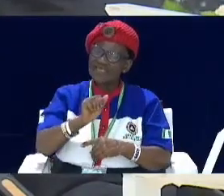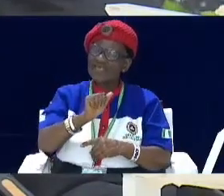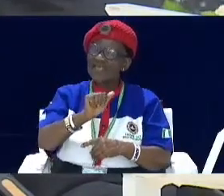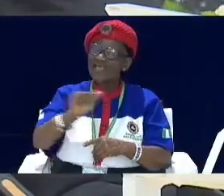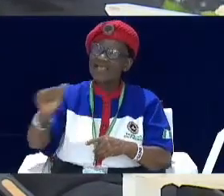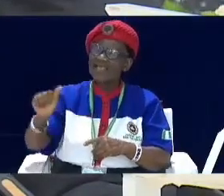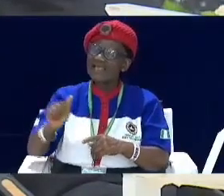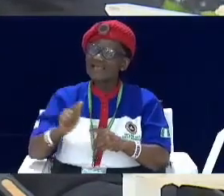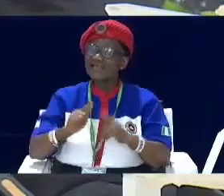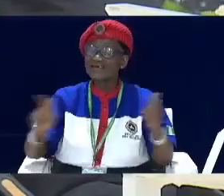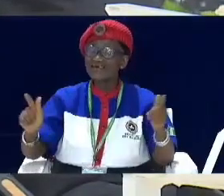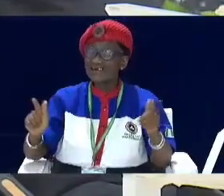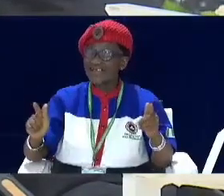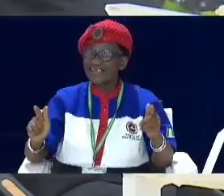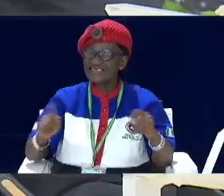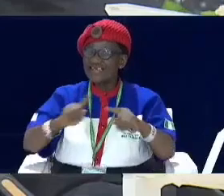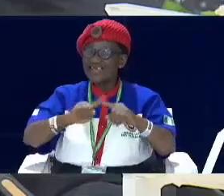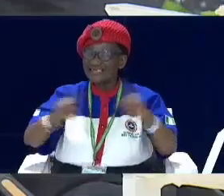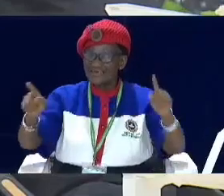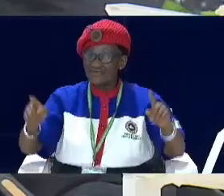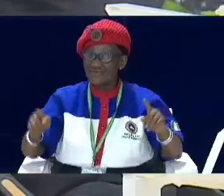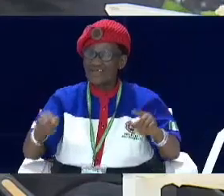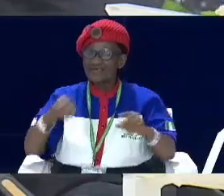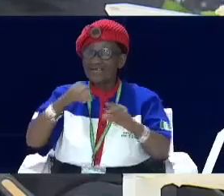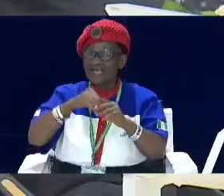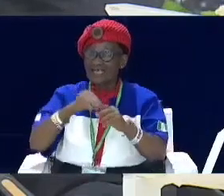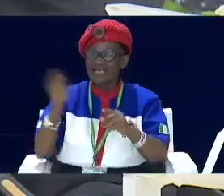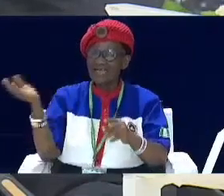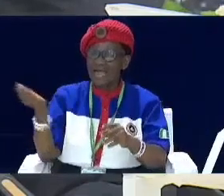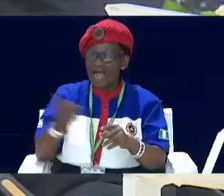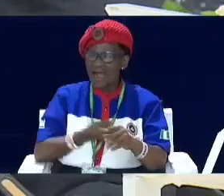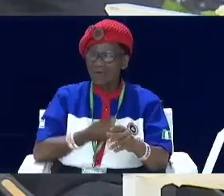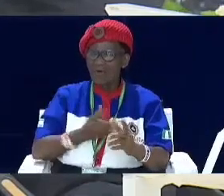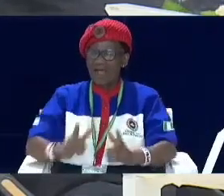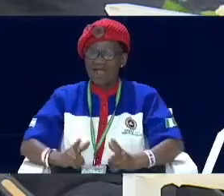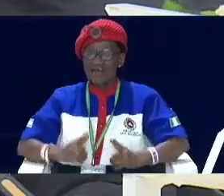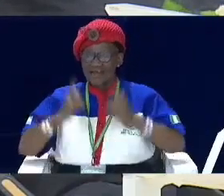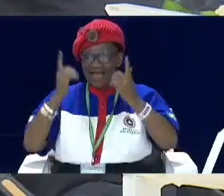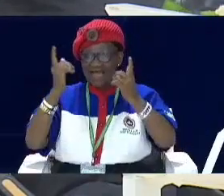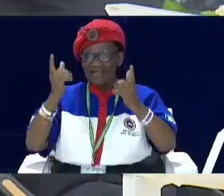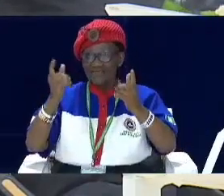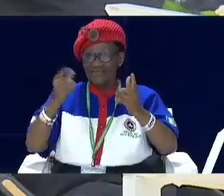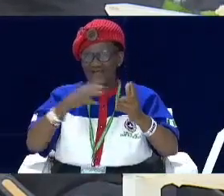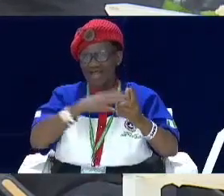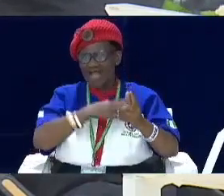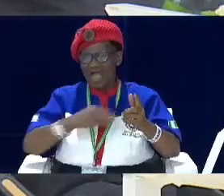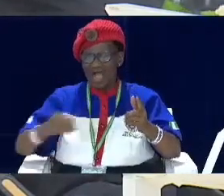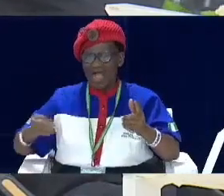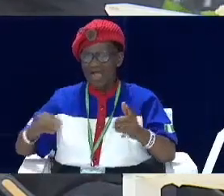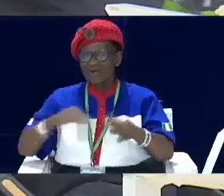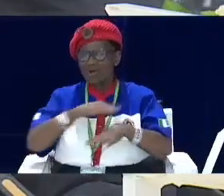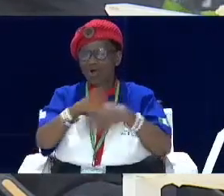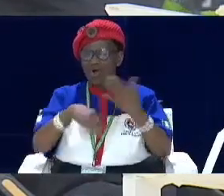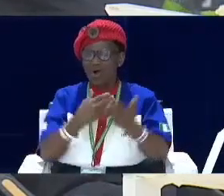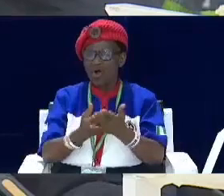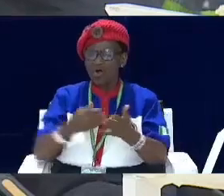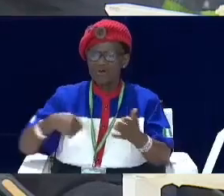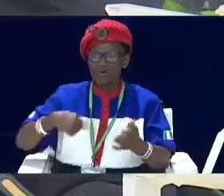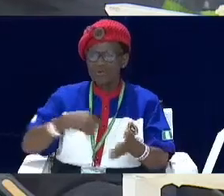je ale to se pataki to da iyato gba to se gbogi ninu aye wa. And all we ask on ti asin